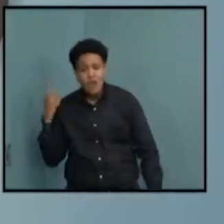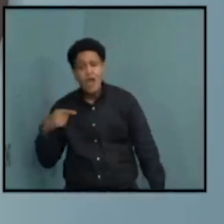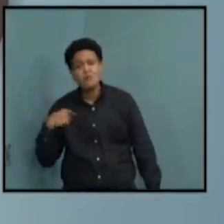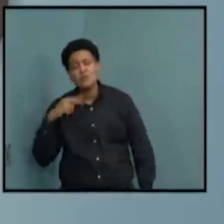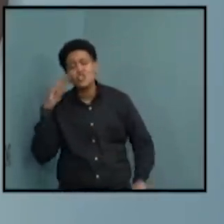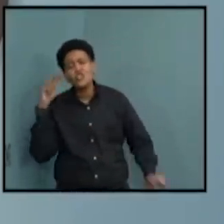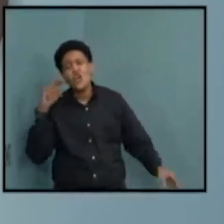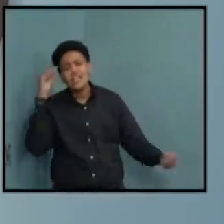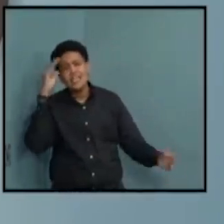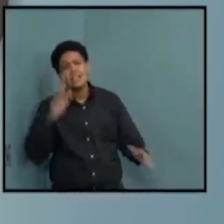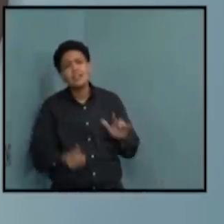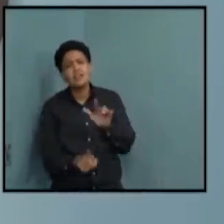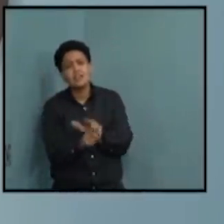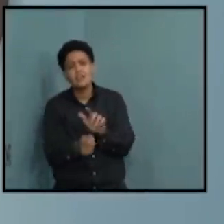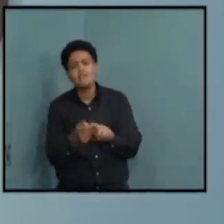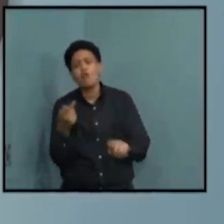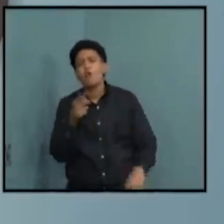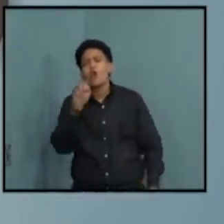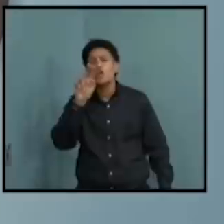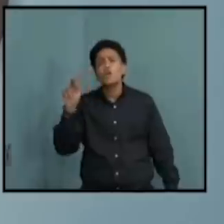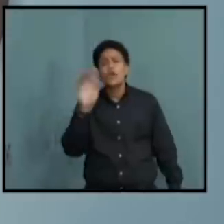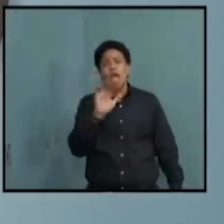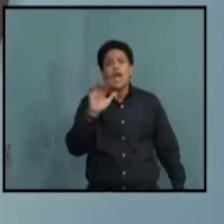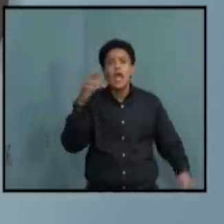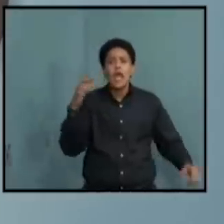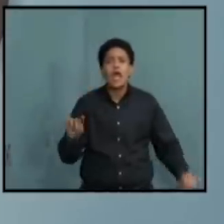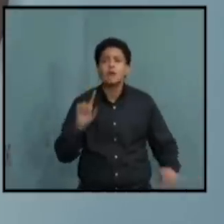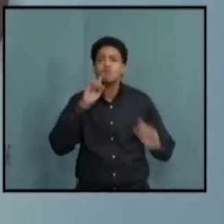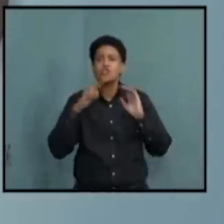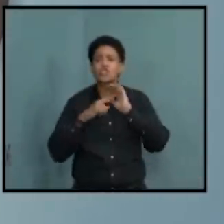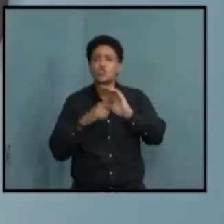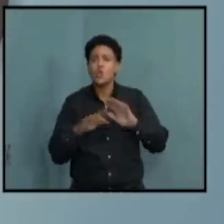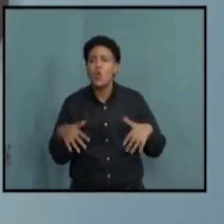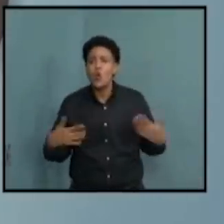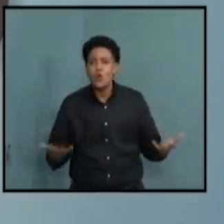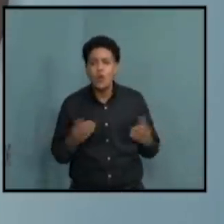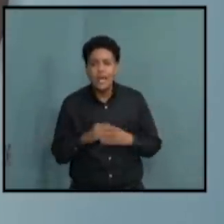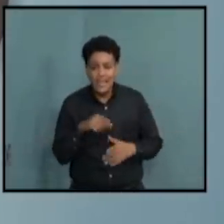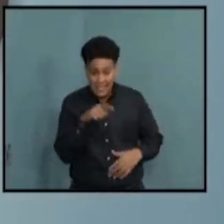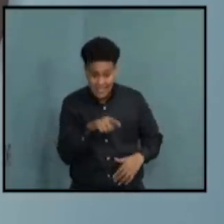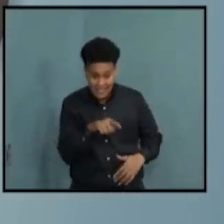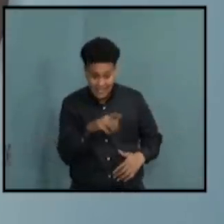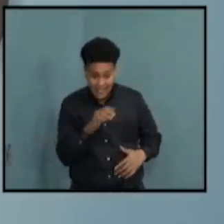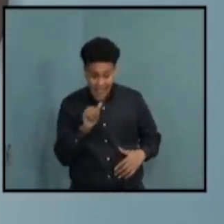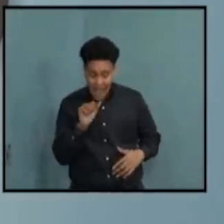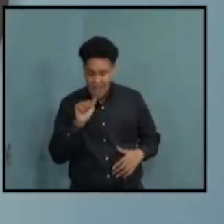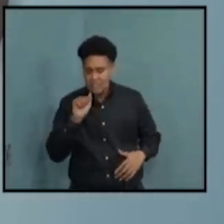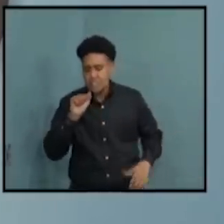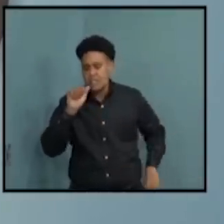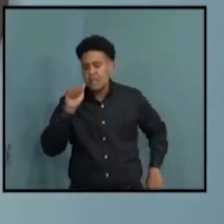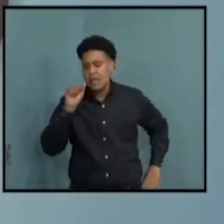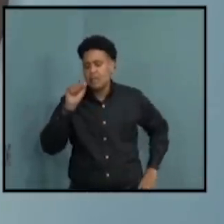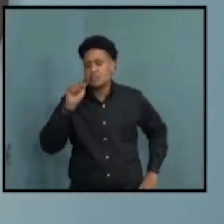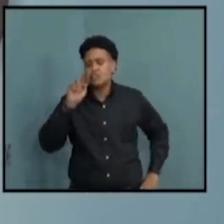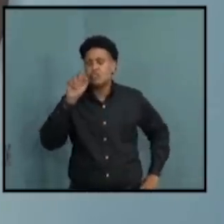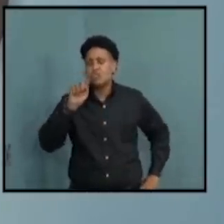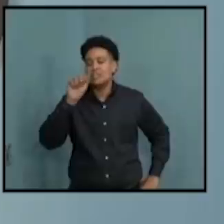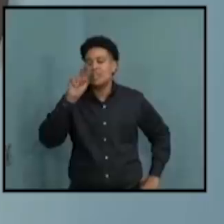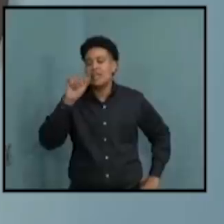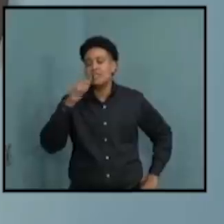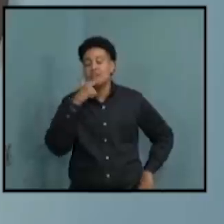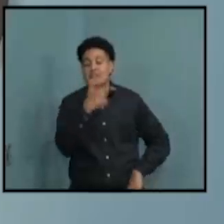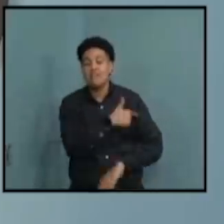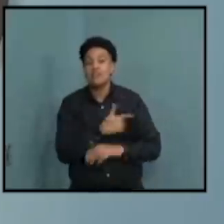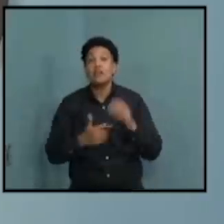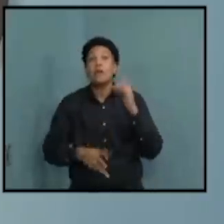saw data coming out of the UK that showed that the AstraZeneca vaccine is both effective